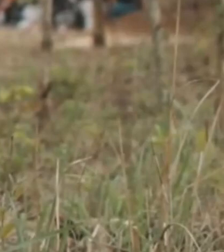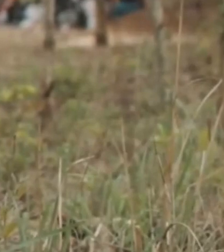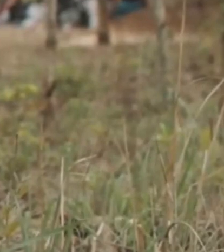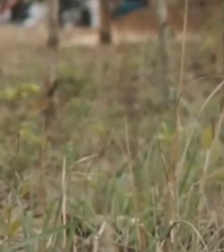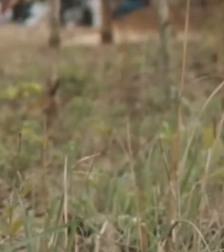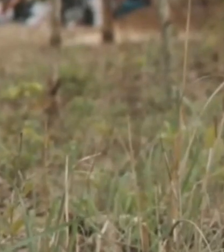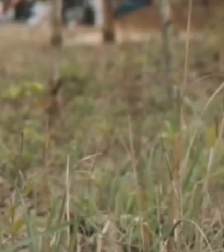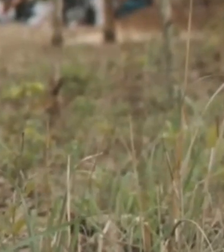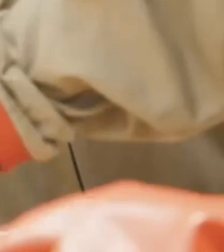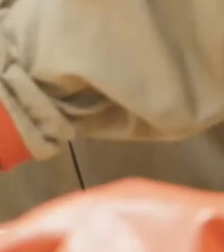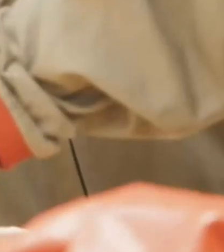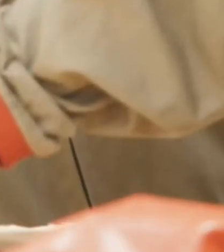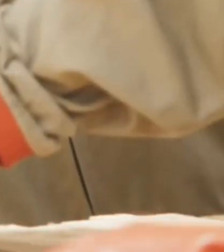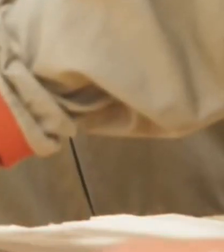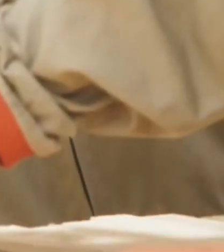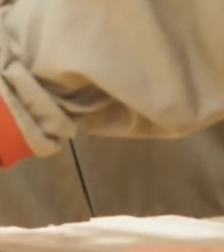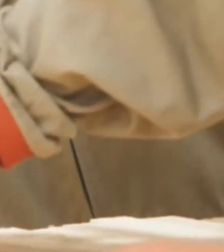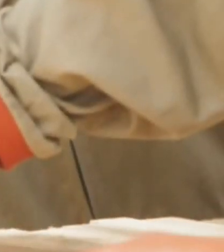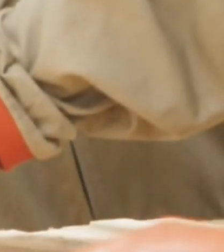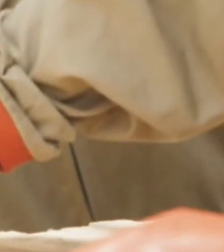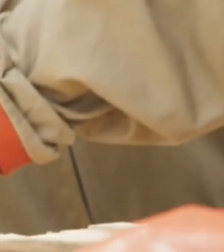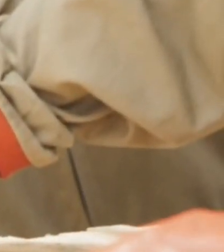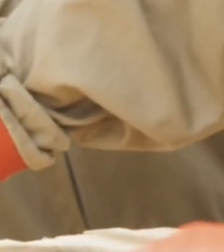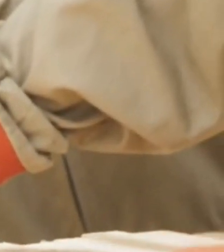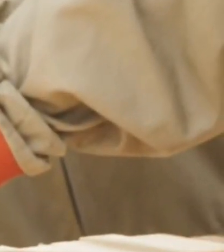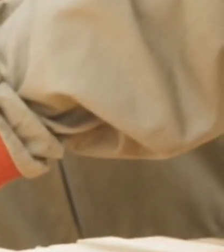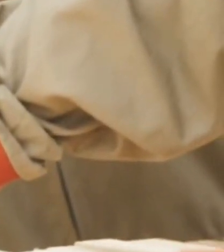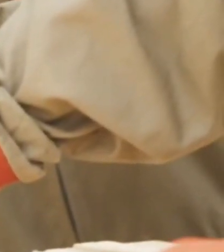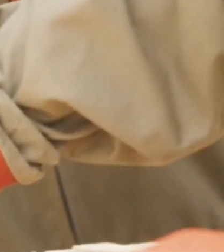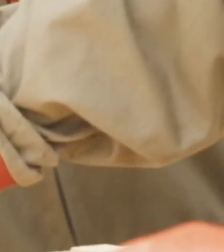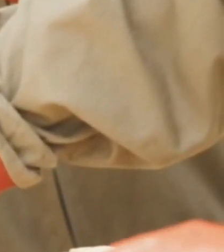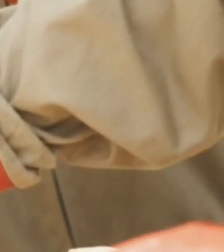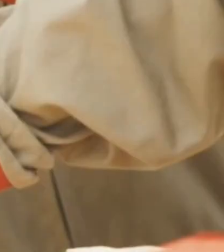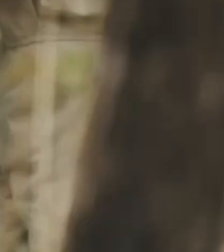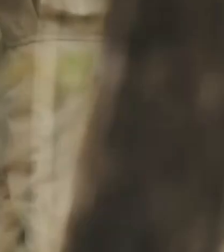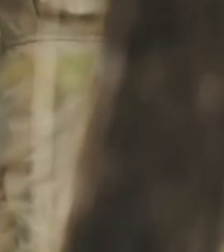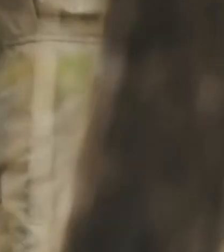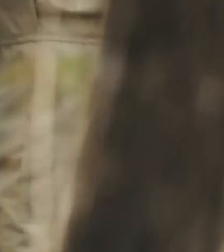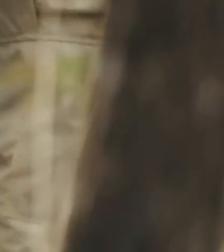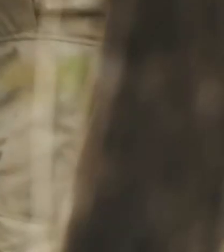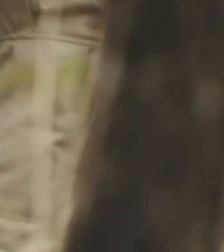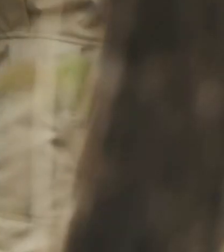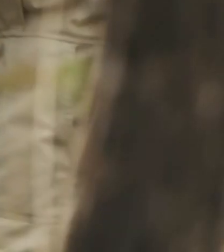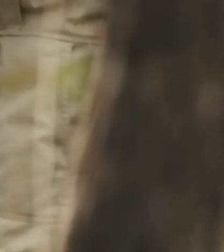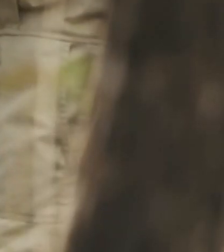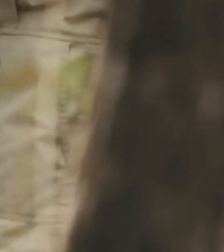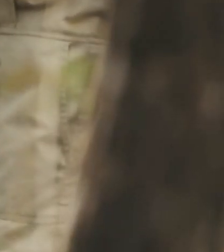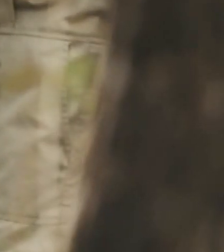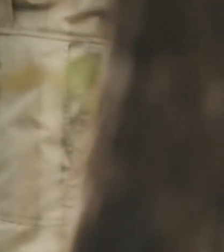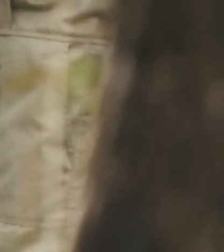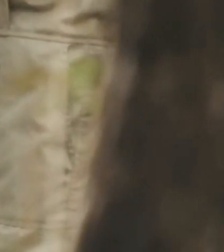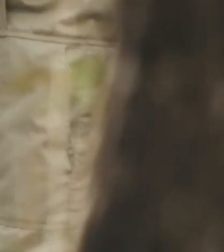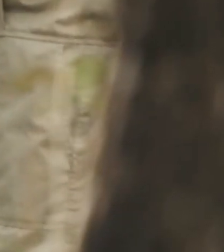Acheli ye, oramo kwanya roma nyo kilo sapara biro, apore richani, chakwanya no kenetikan, ti kilo